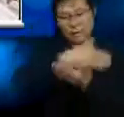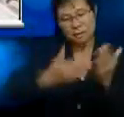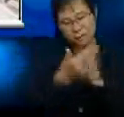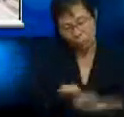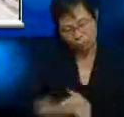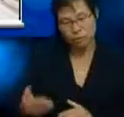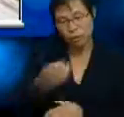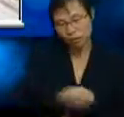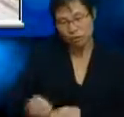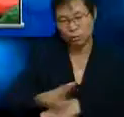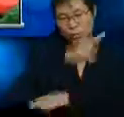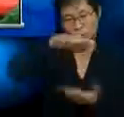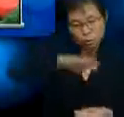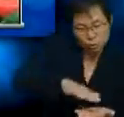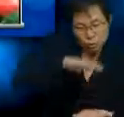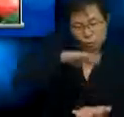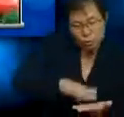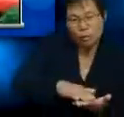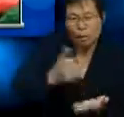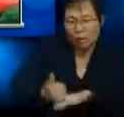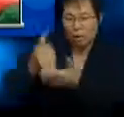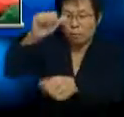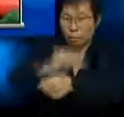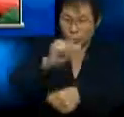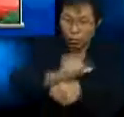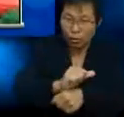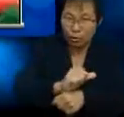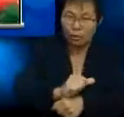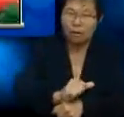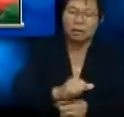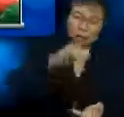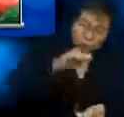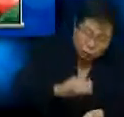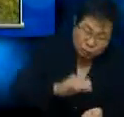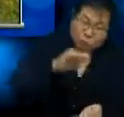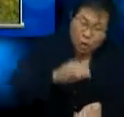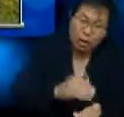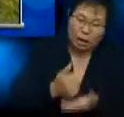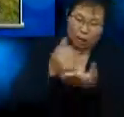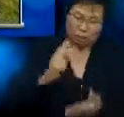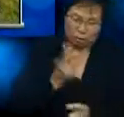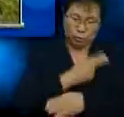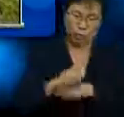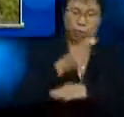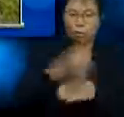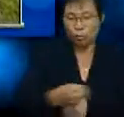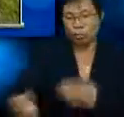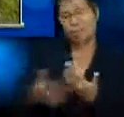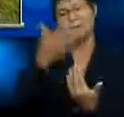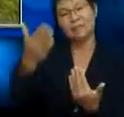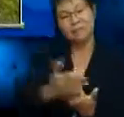objects use springs to help them work. The springs help us to use objects